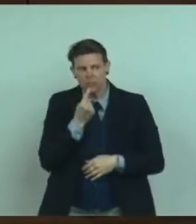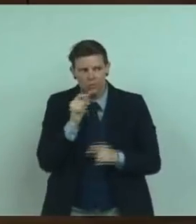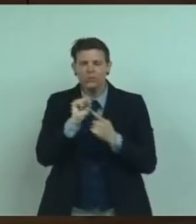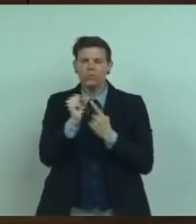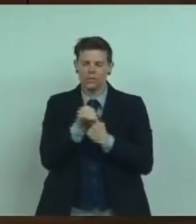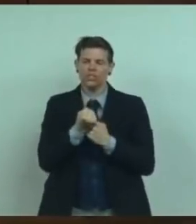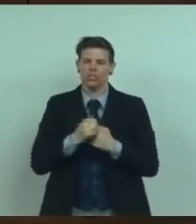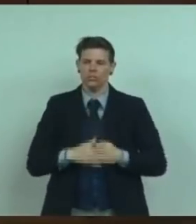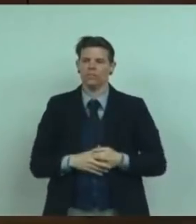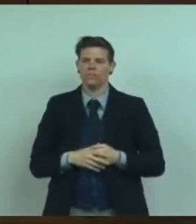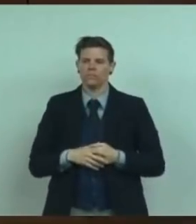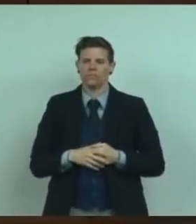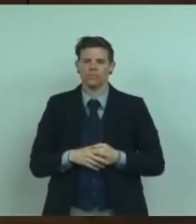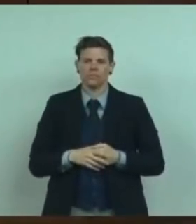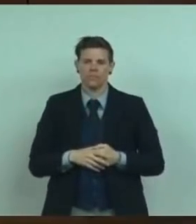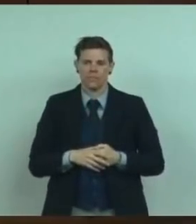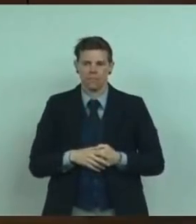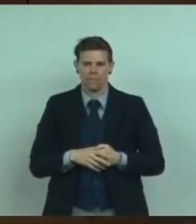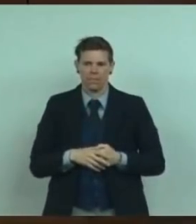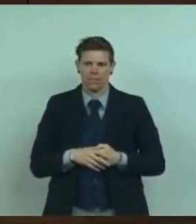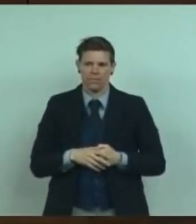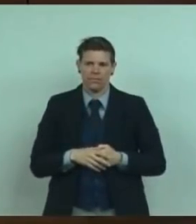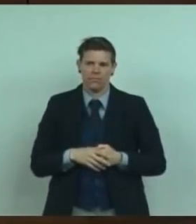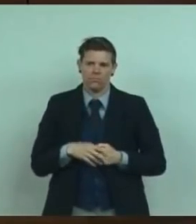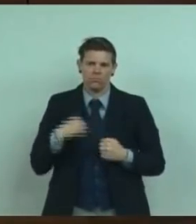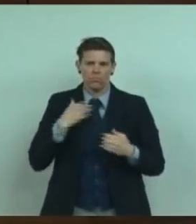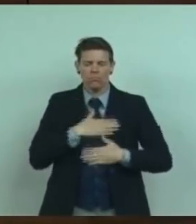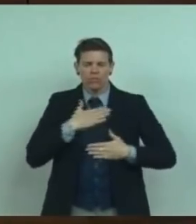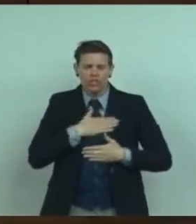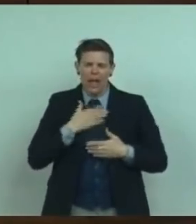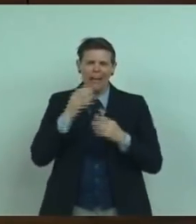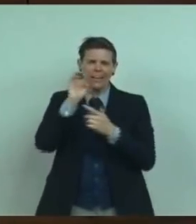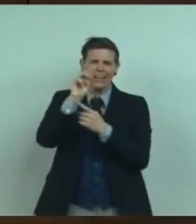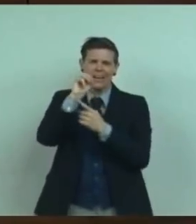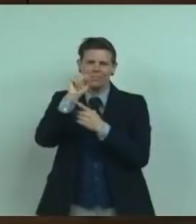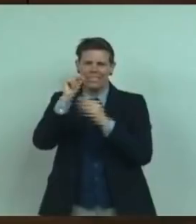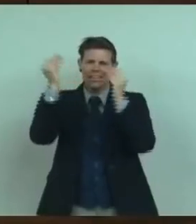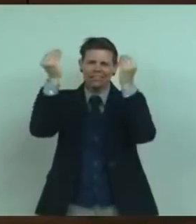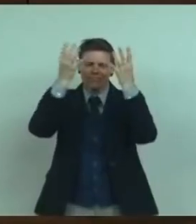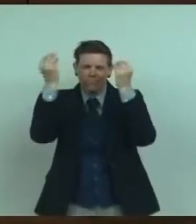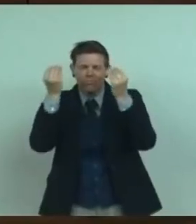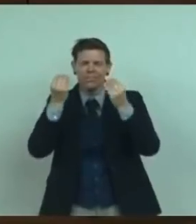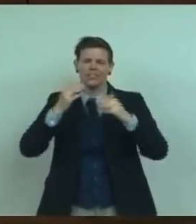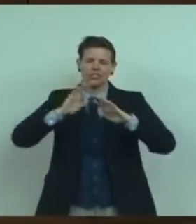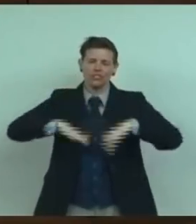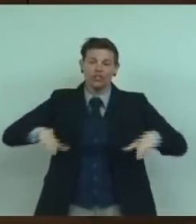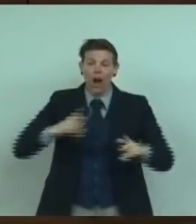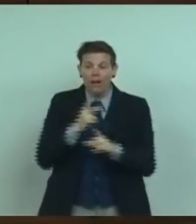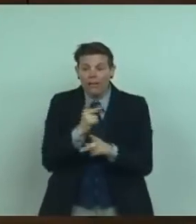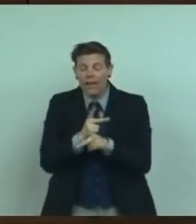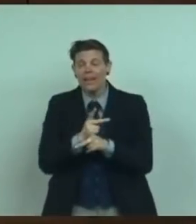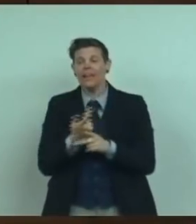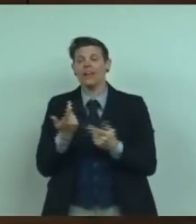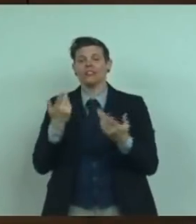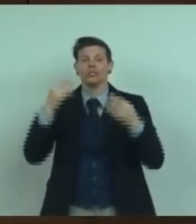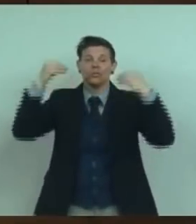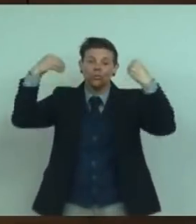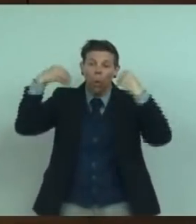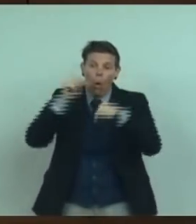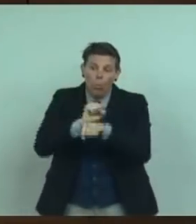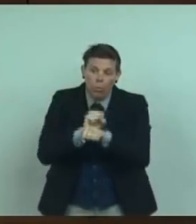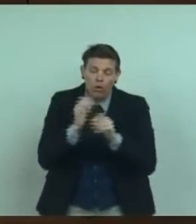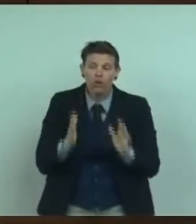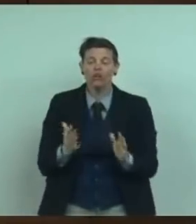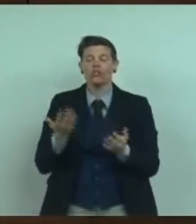our first responders, our healthcare workers, our child care workers, our grocery store workers, folks who are at convenience